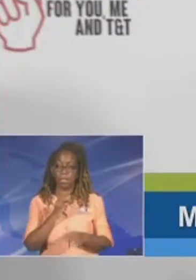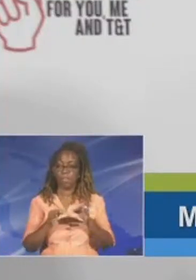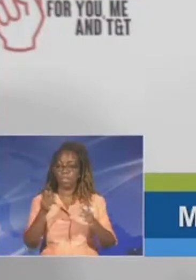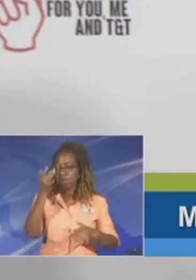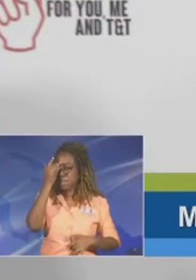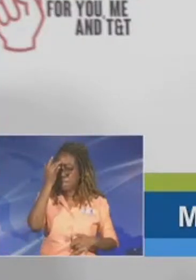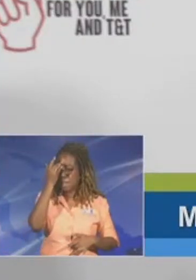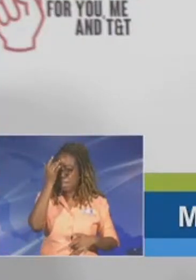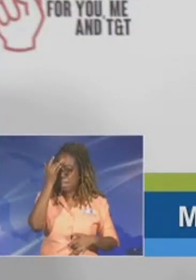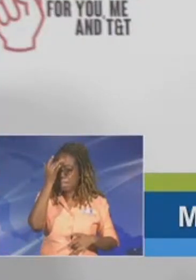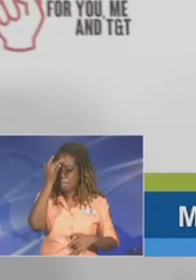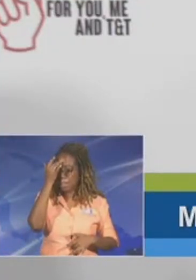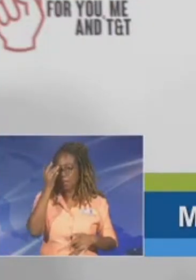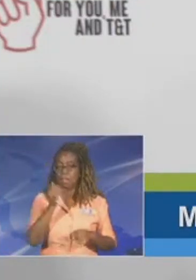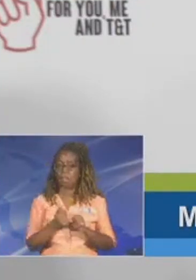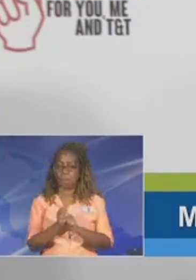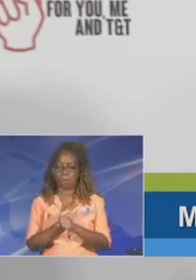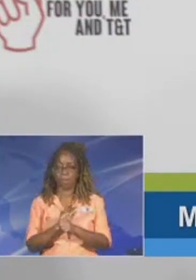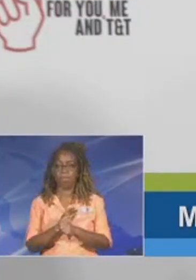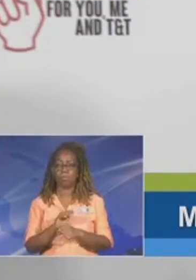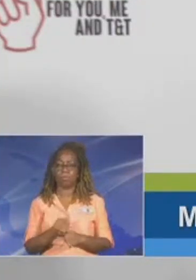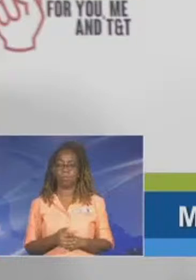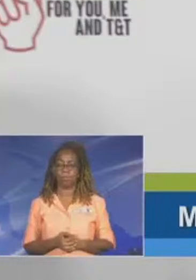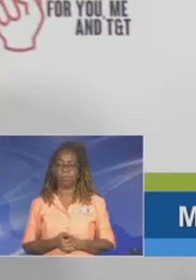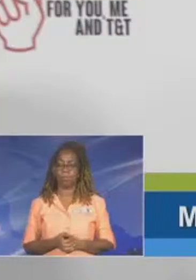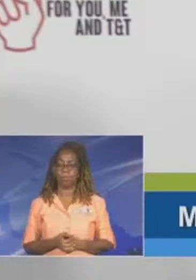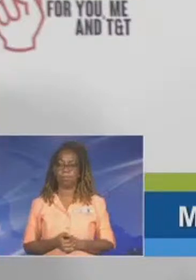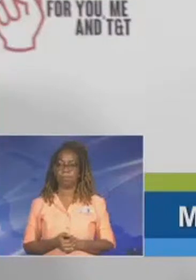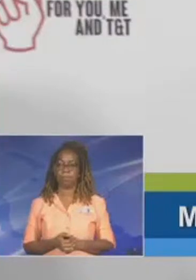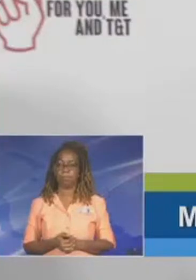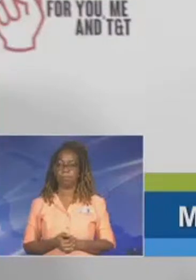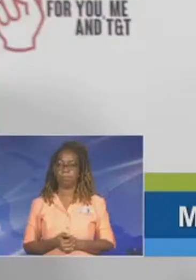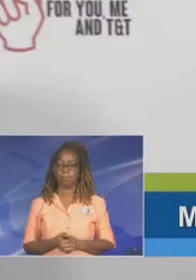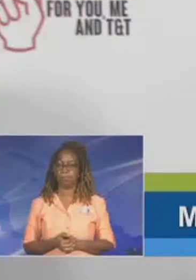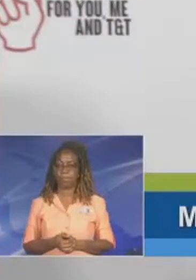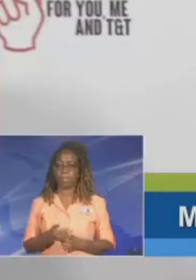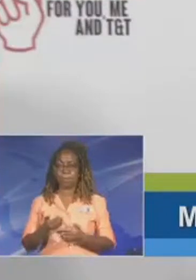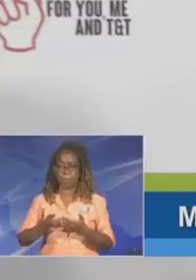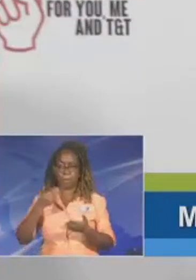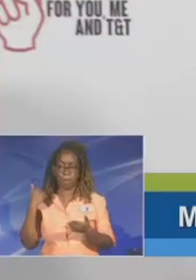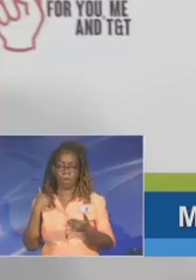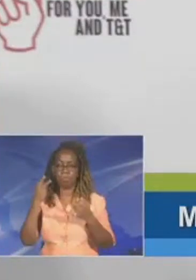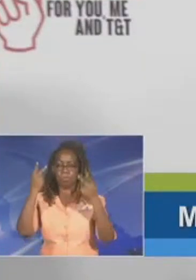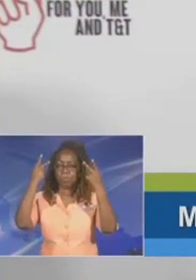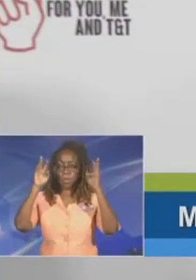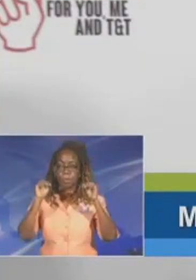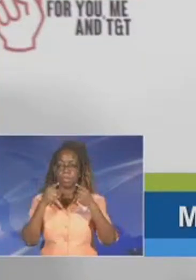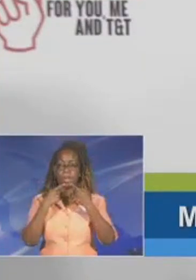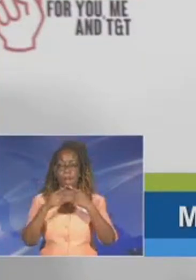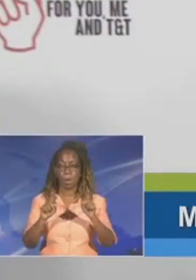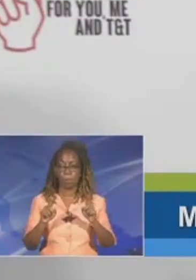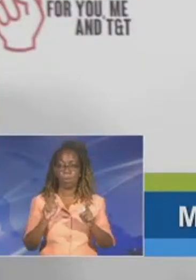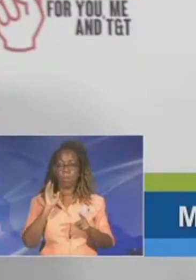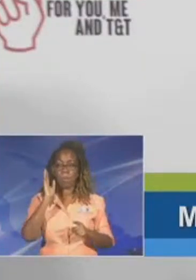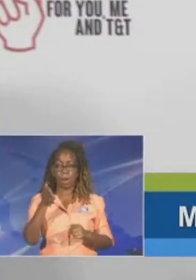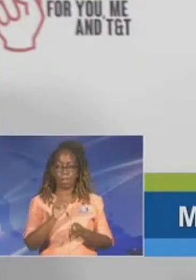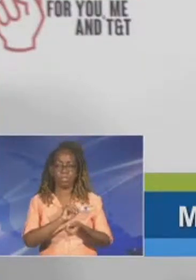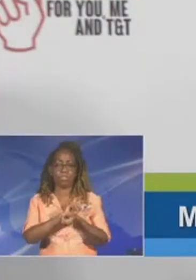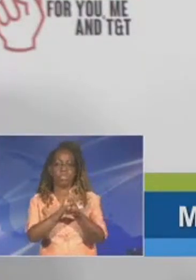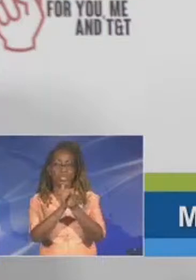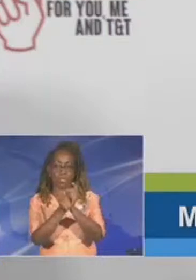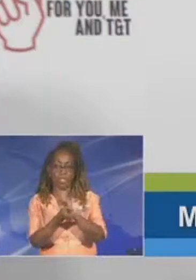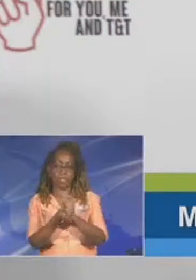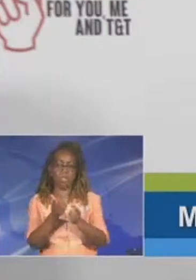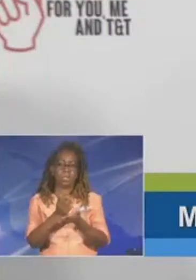again, this follows with the Honourable Prime Minister's announcement that we will be consolidating the parallel healthcare